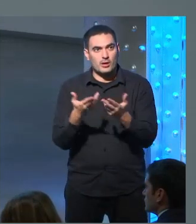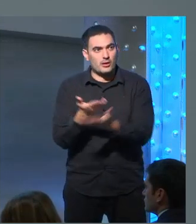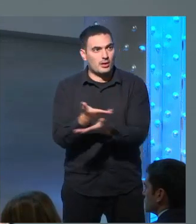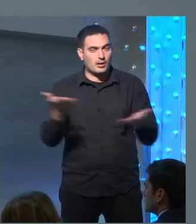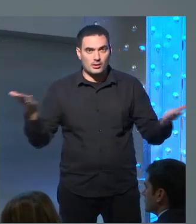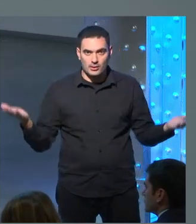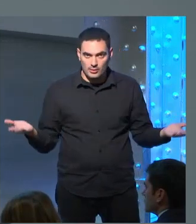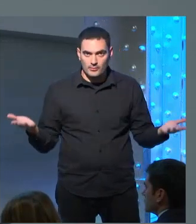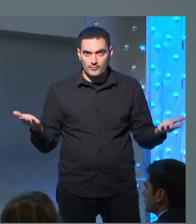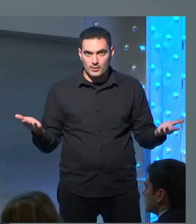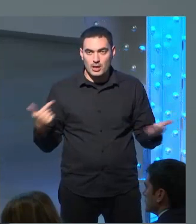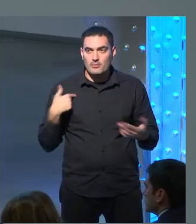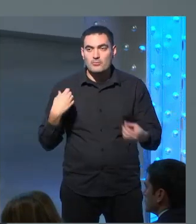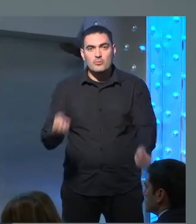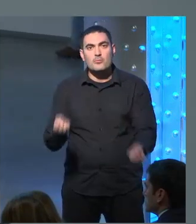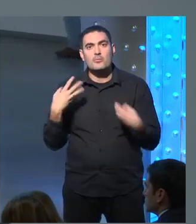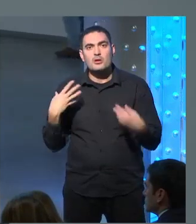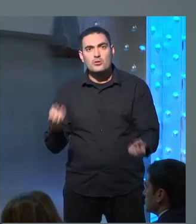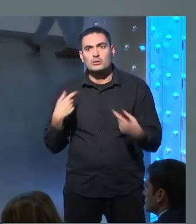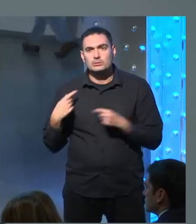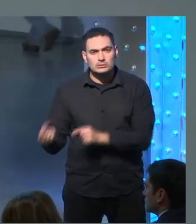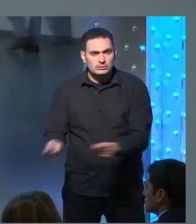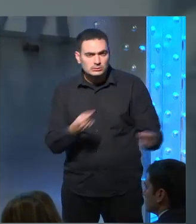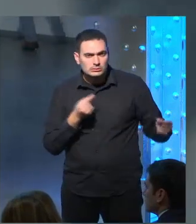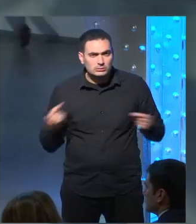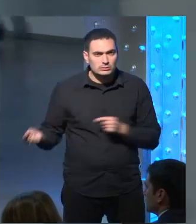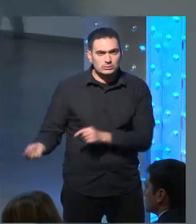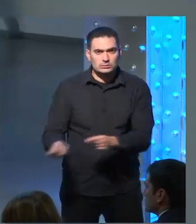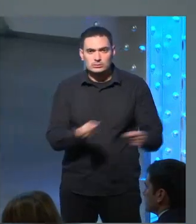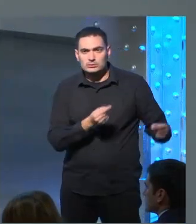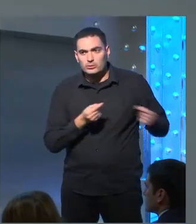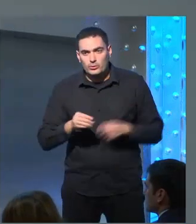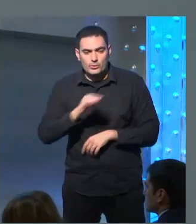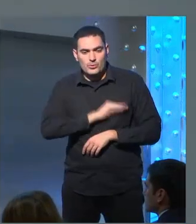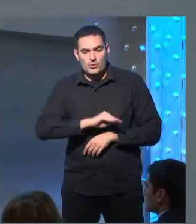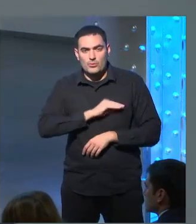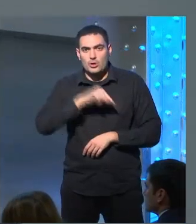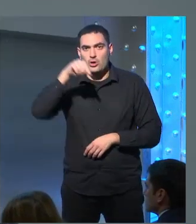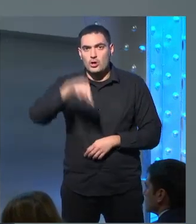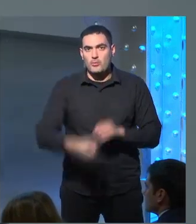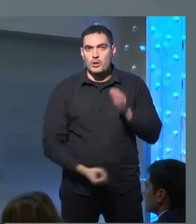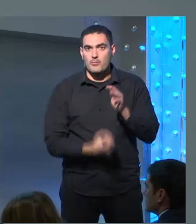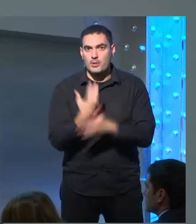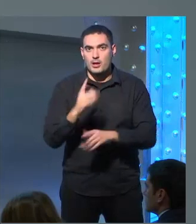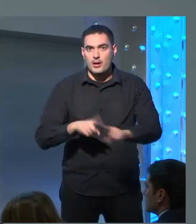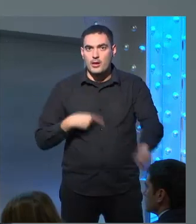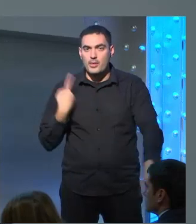ahead of us as a society. As I've been told, you have discussed